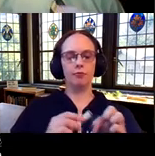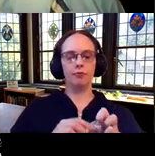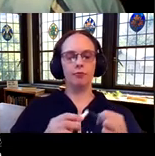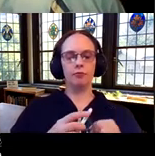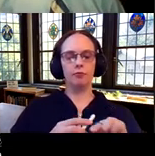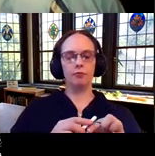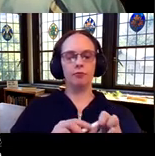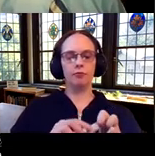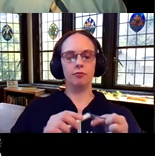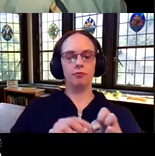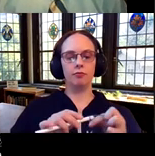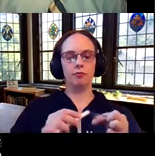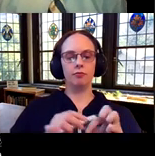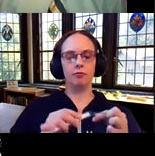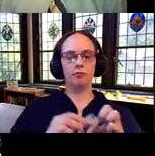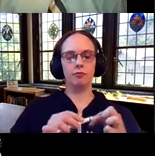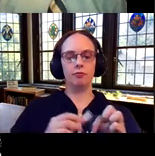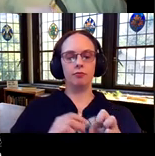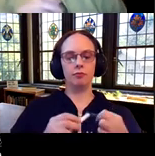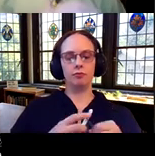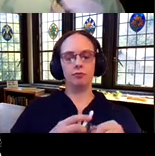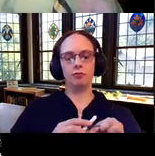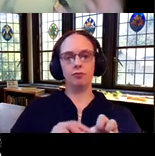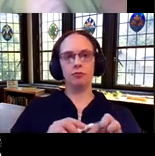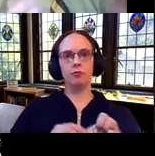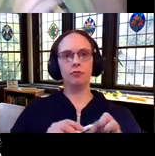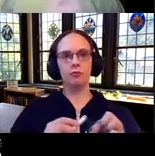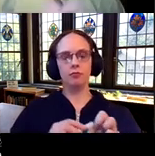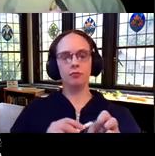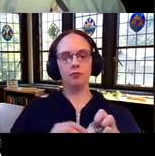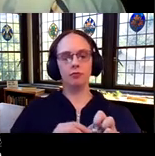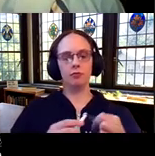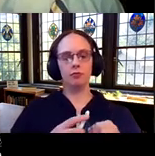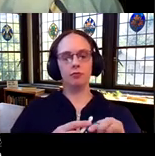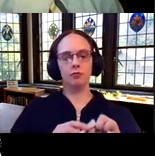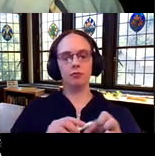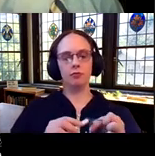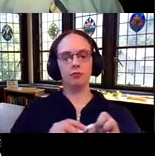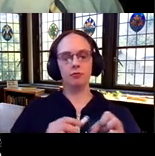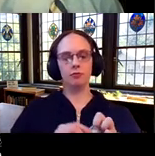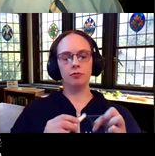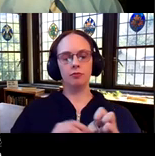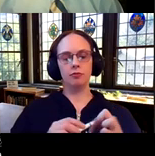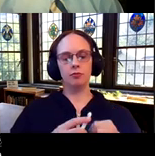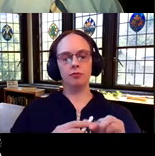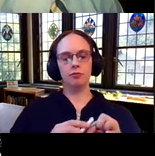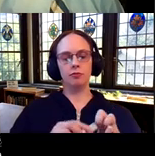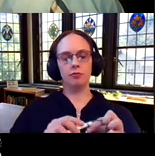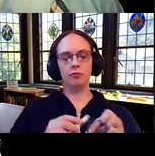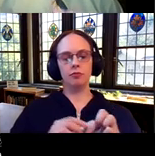start was 2 years earlier, when the canal builders had to blast their